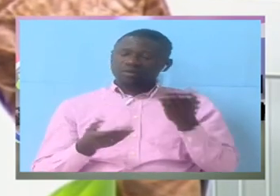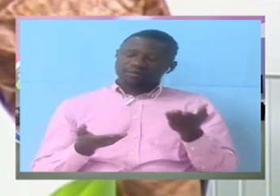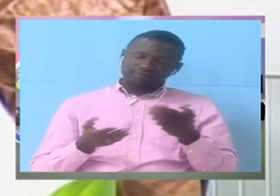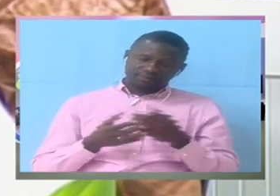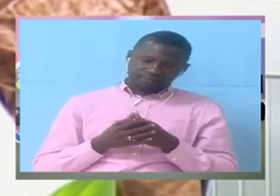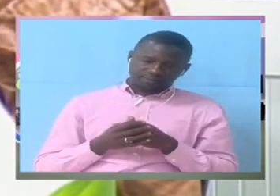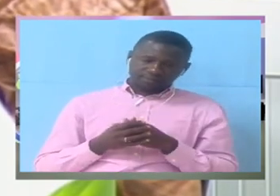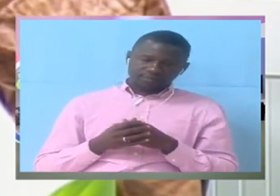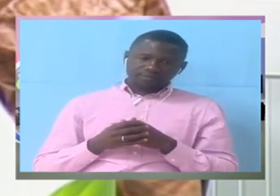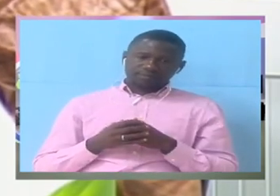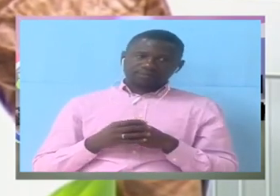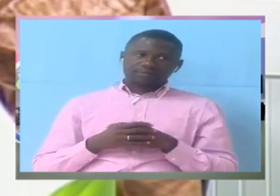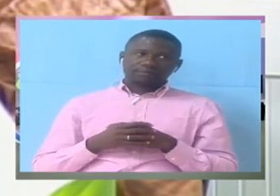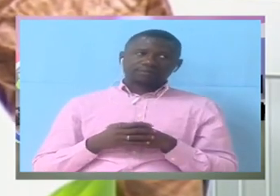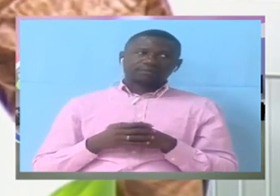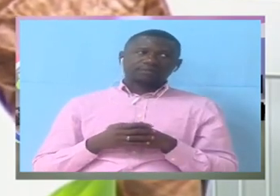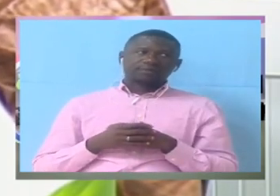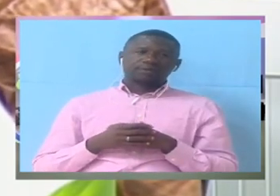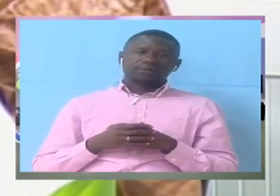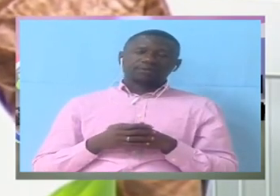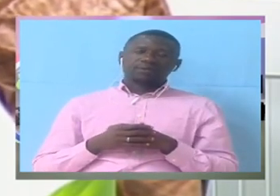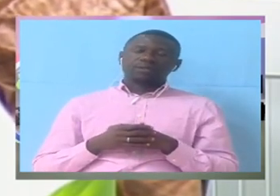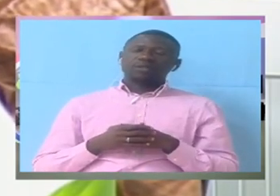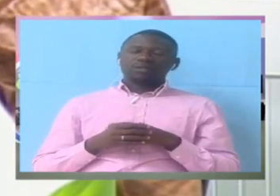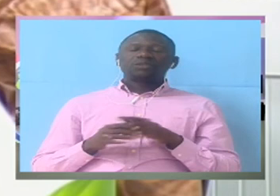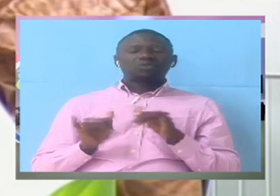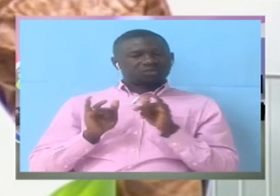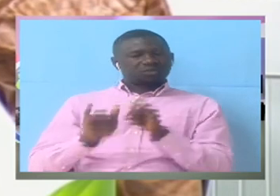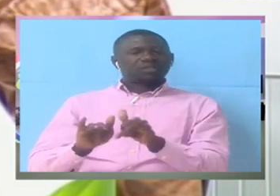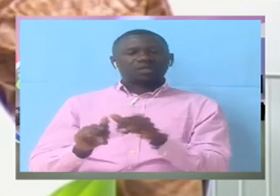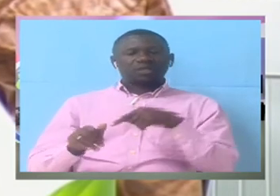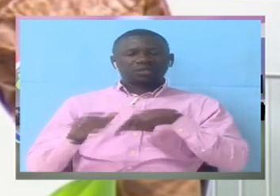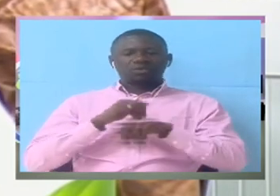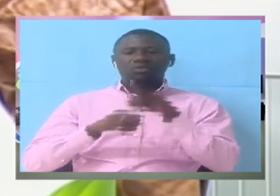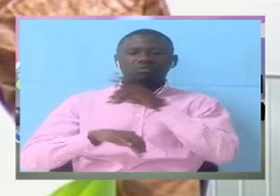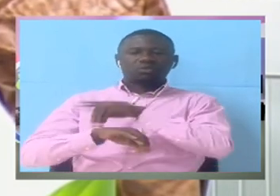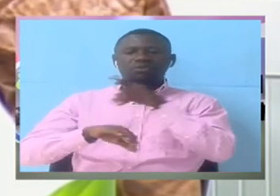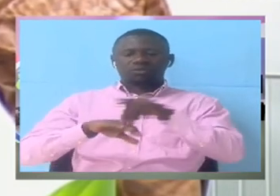you are, just stay in your position.